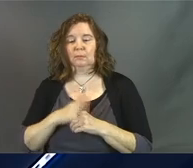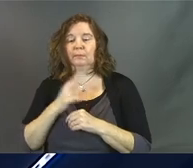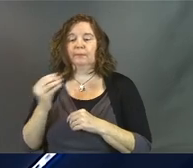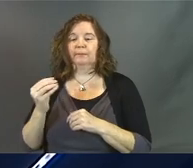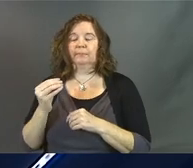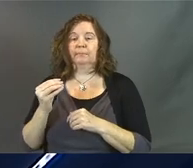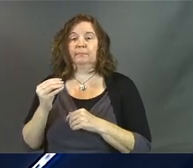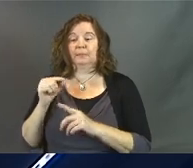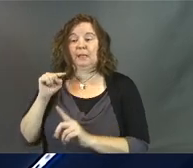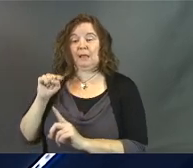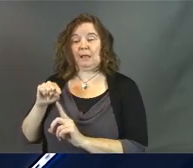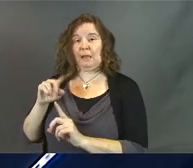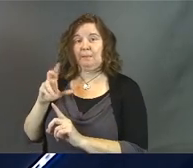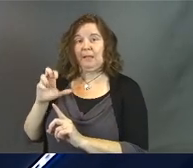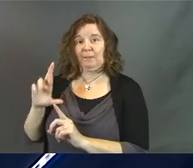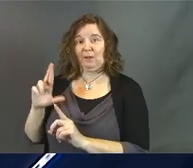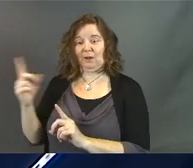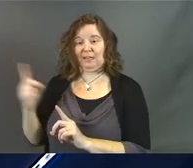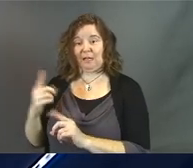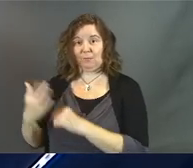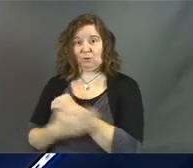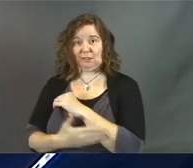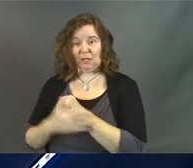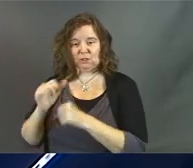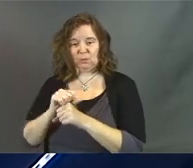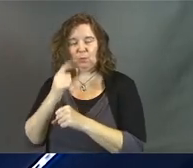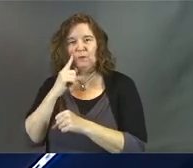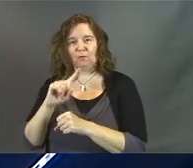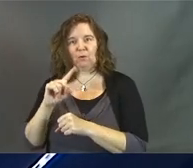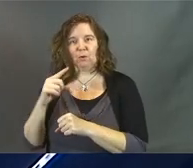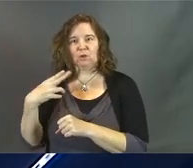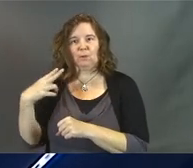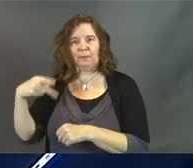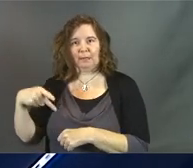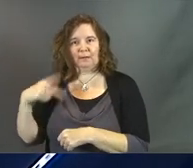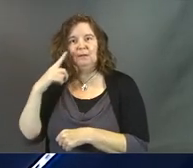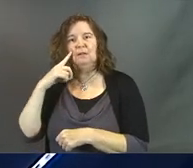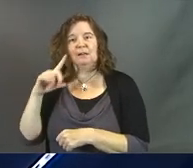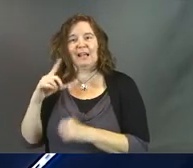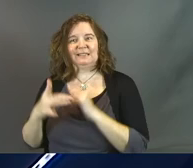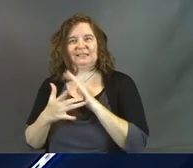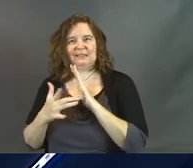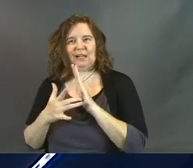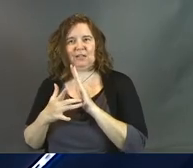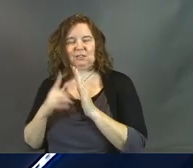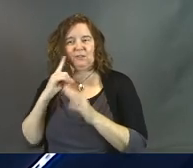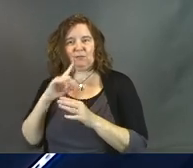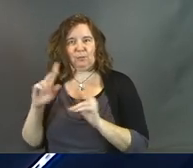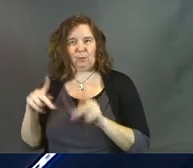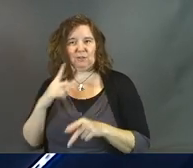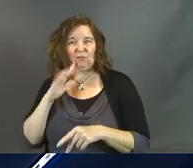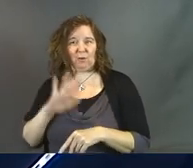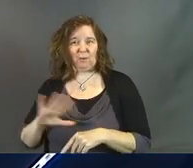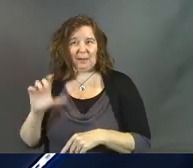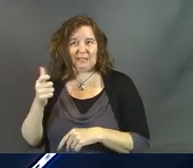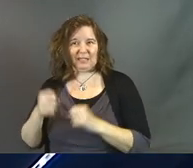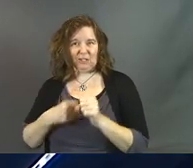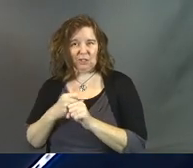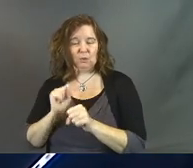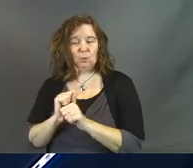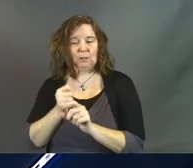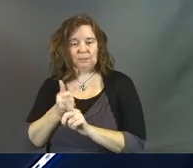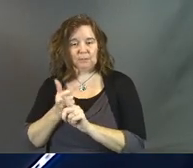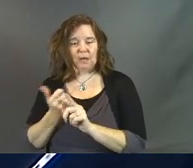And Balbir had come to this country and worked for Hewlett-Packard as a technology person for about 10 years and